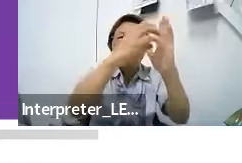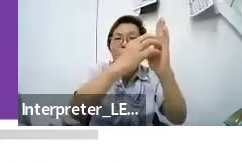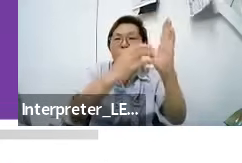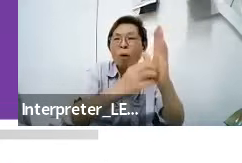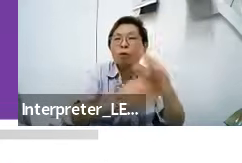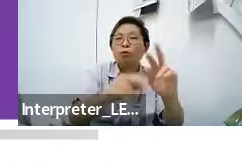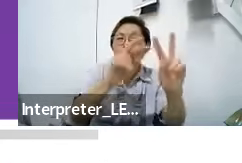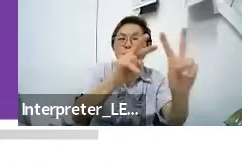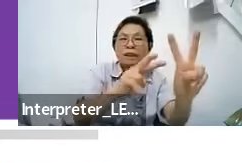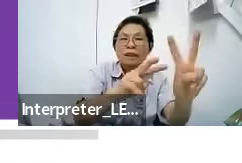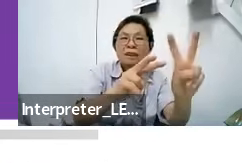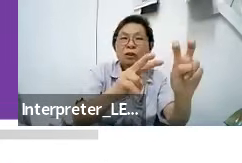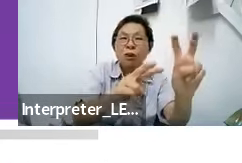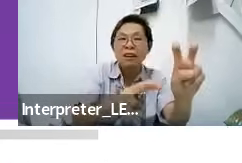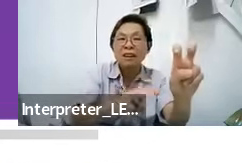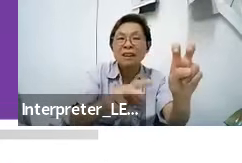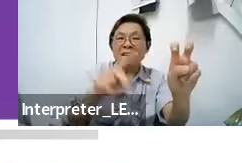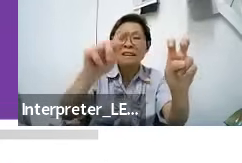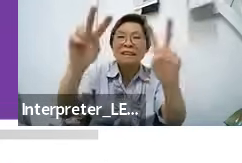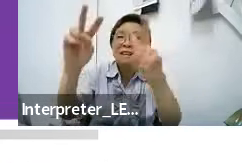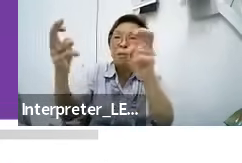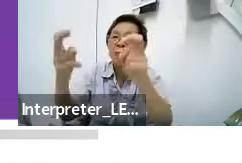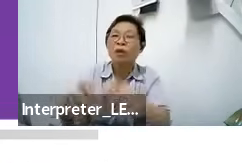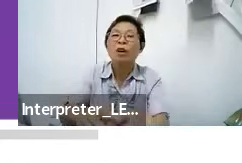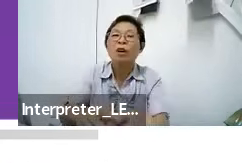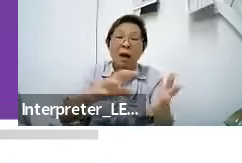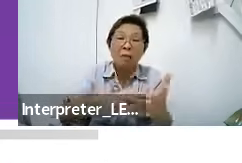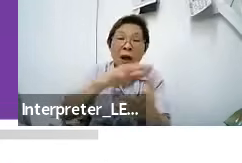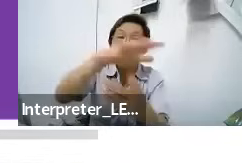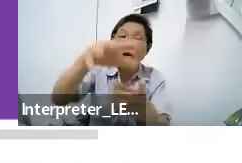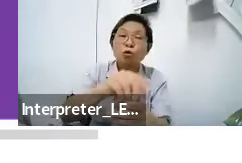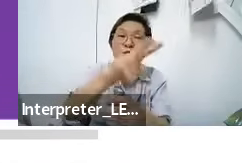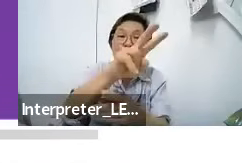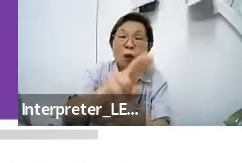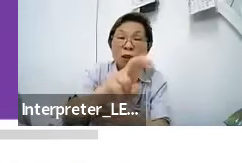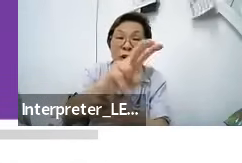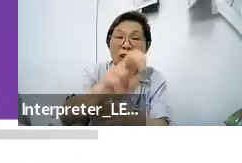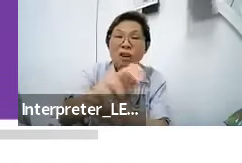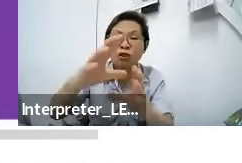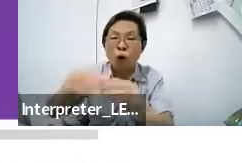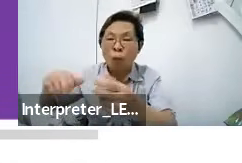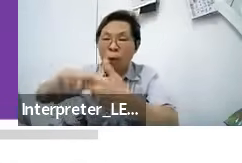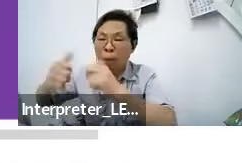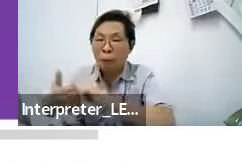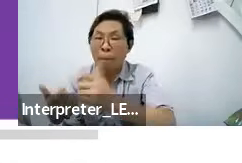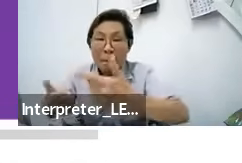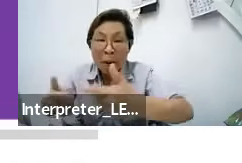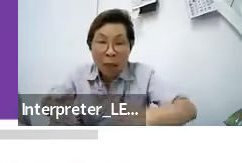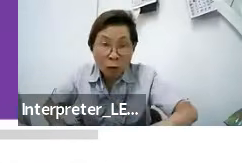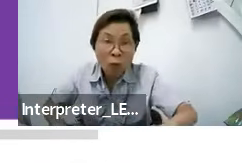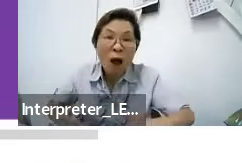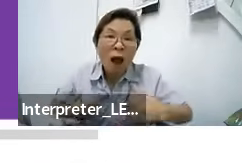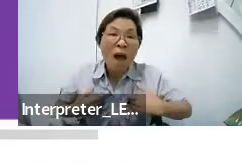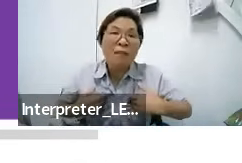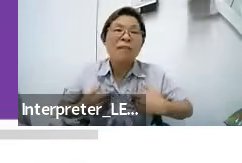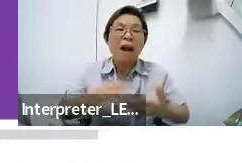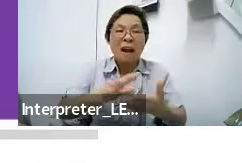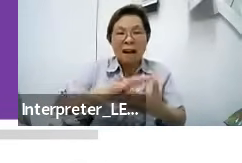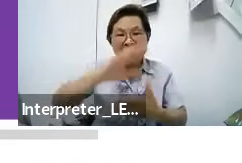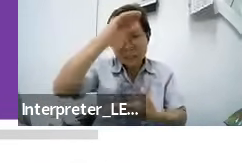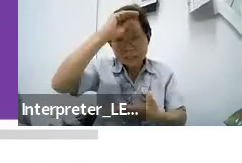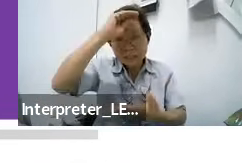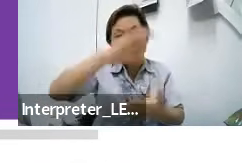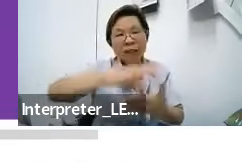20 themes that cover 20 problem-solving scenarios. And we also have reflective learning sessions where